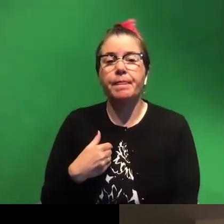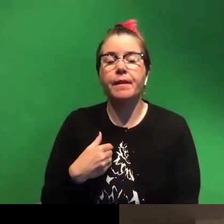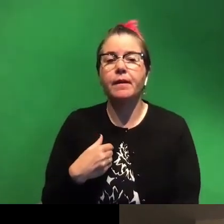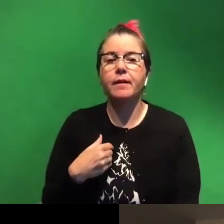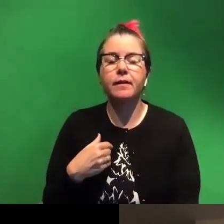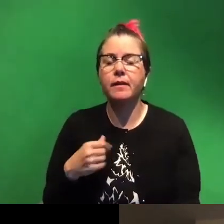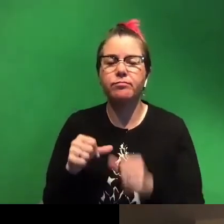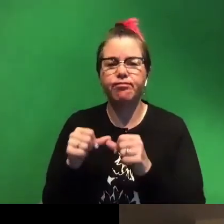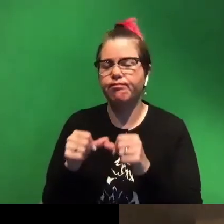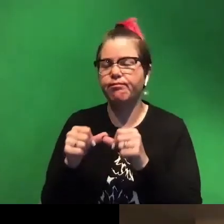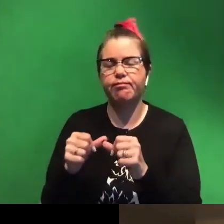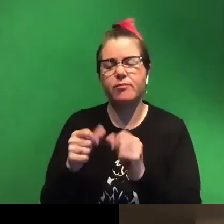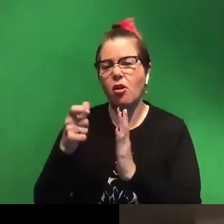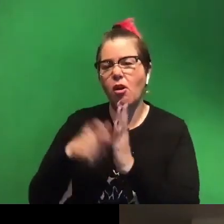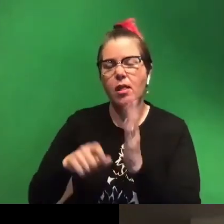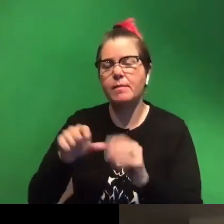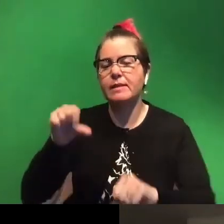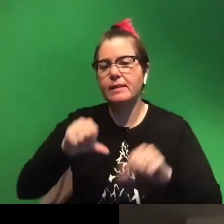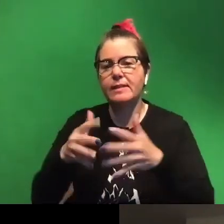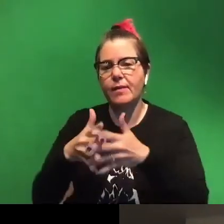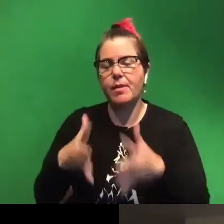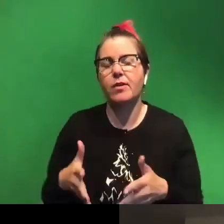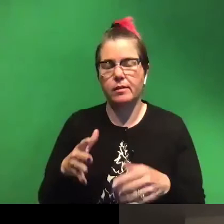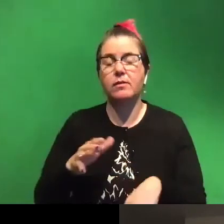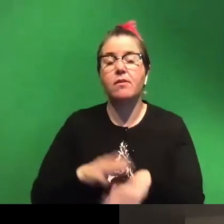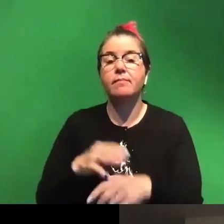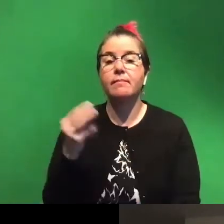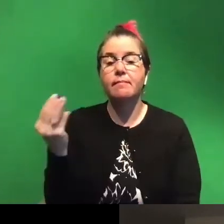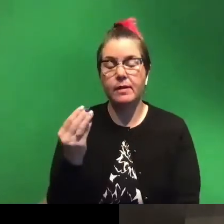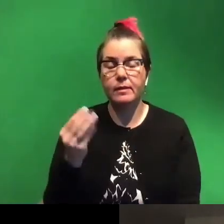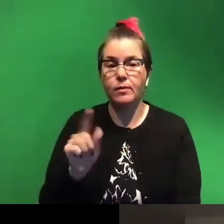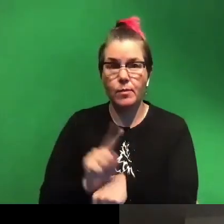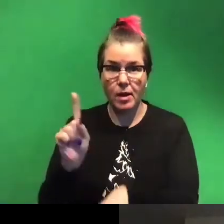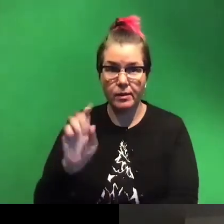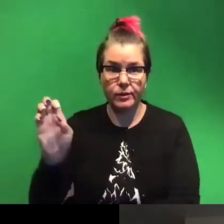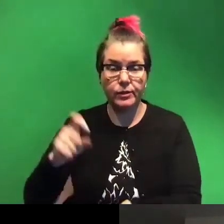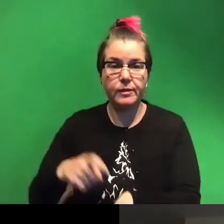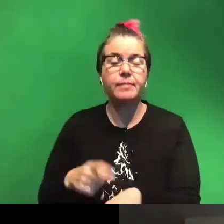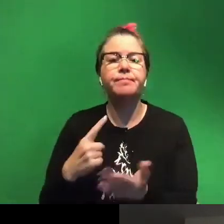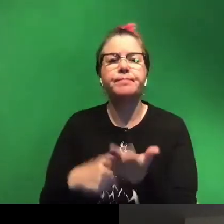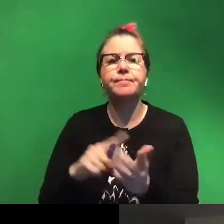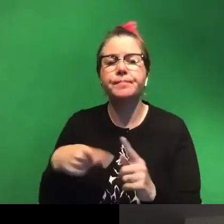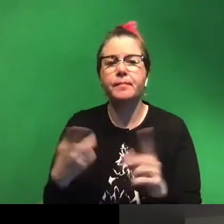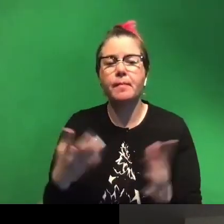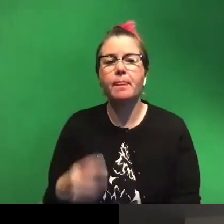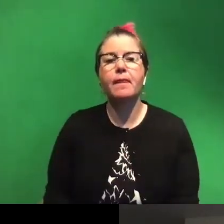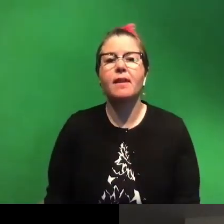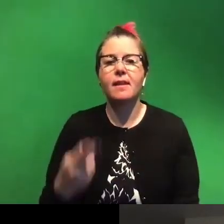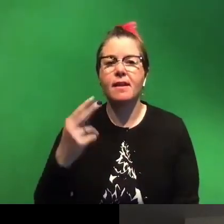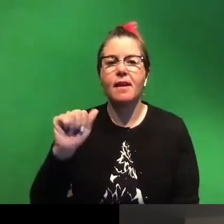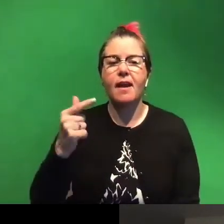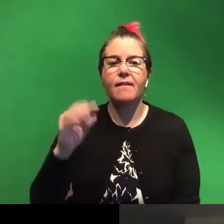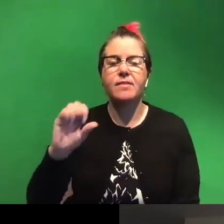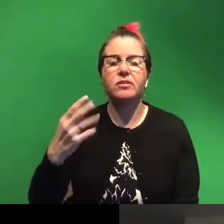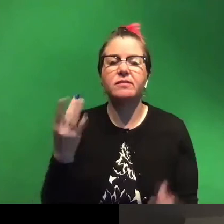column in Scientific American. On Monday at 1 p.m. Eastern, we're going to be talking about hagfish slime,